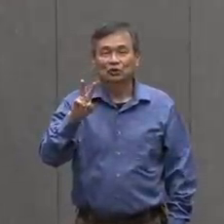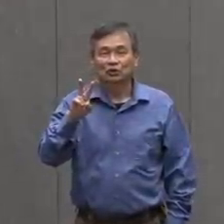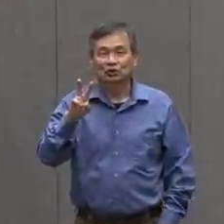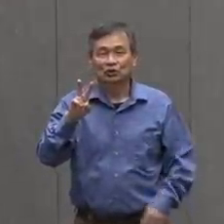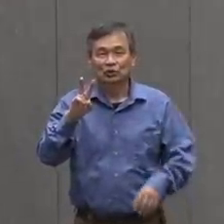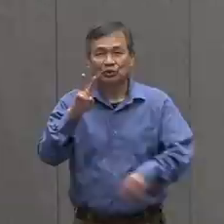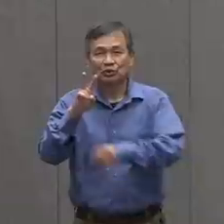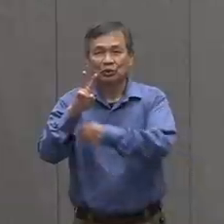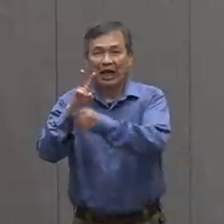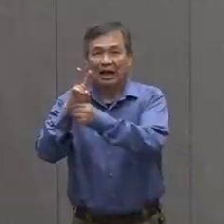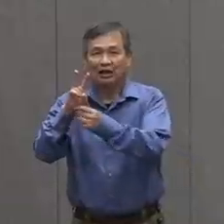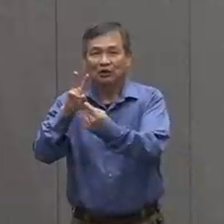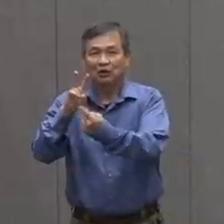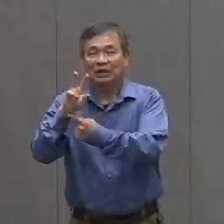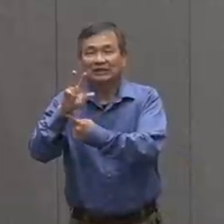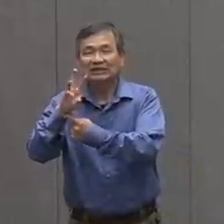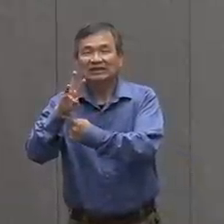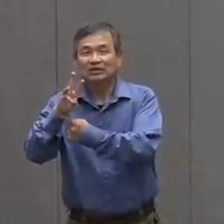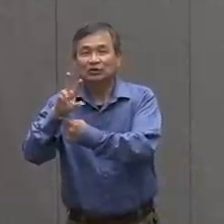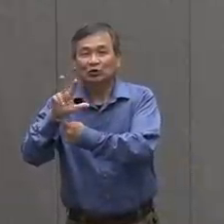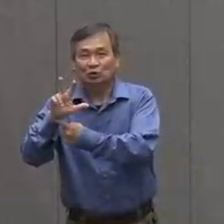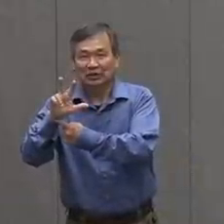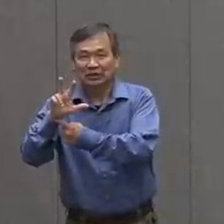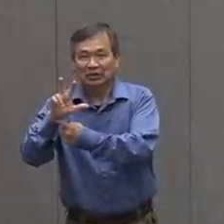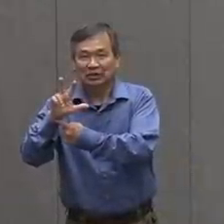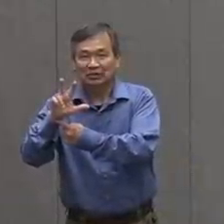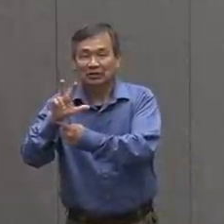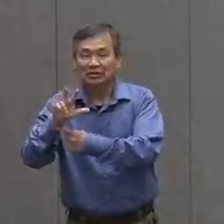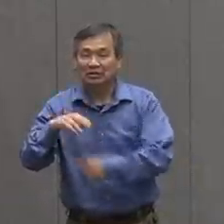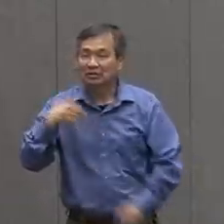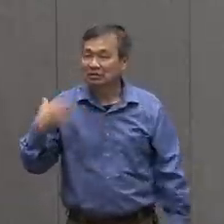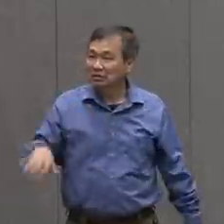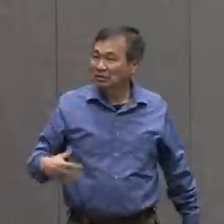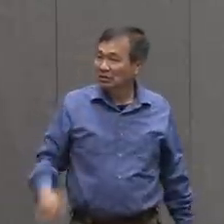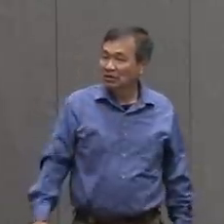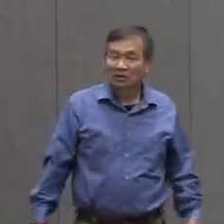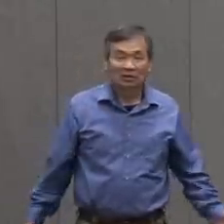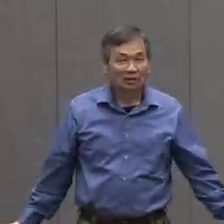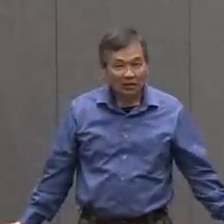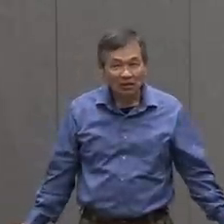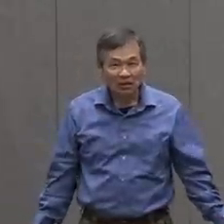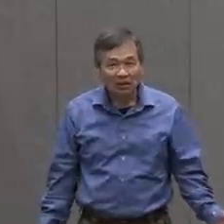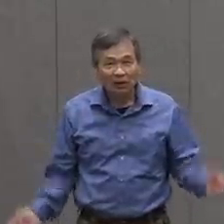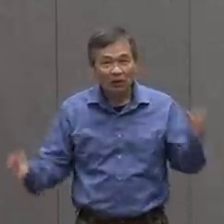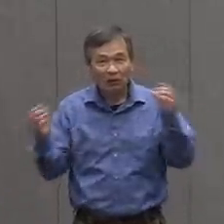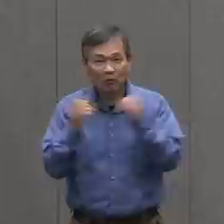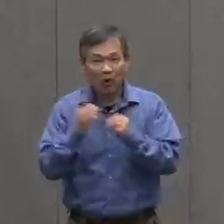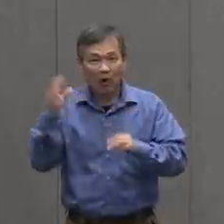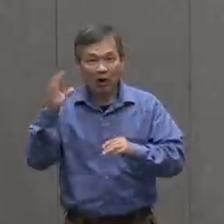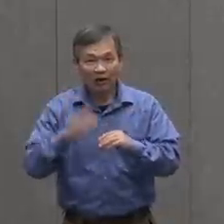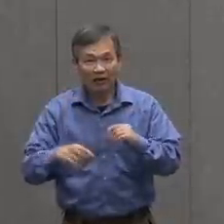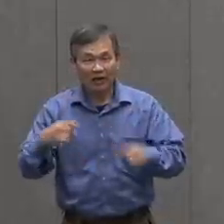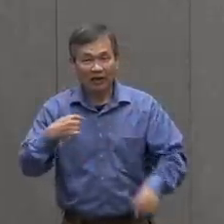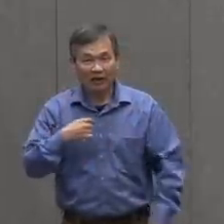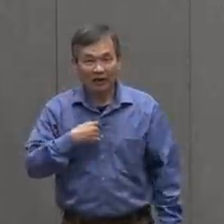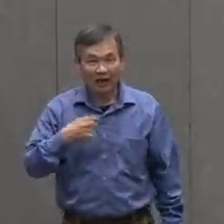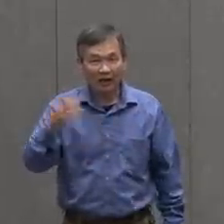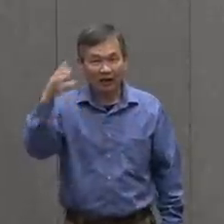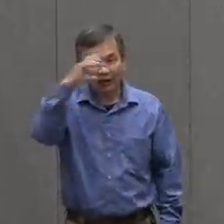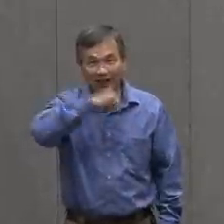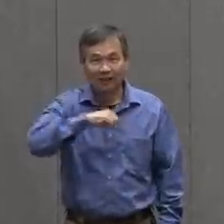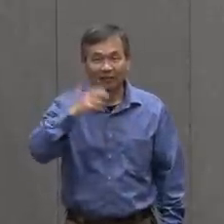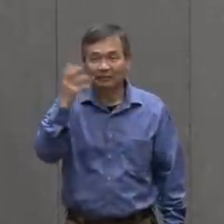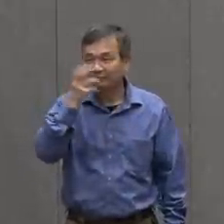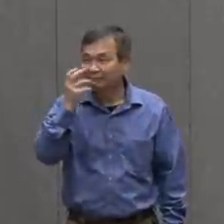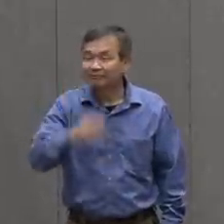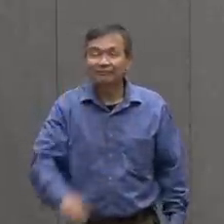one, 63. Wow, friends, there were way more pom-poms in here than I ever expected.